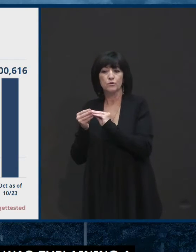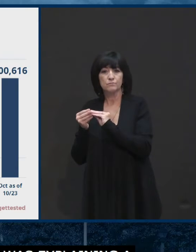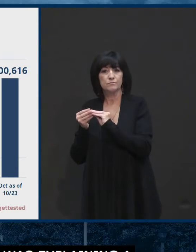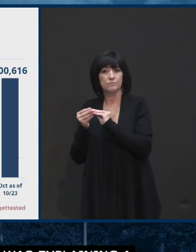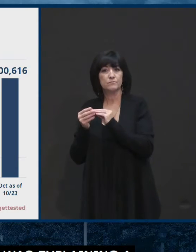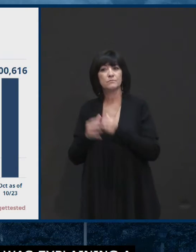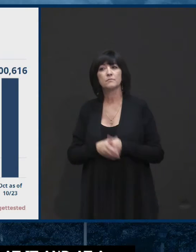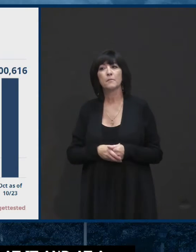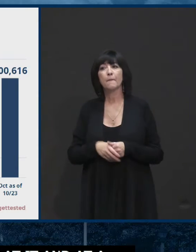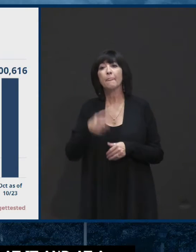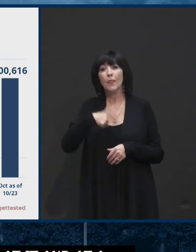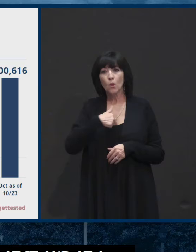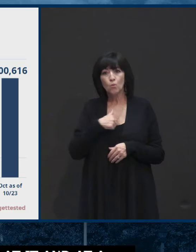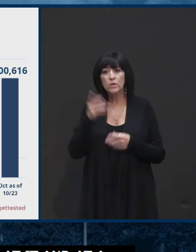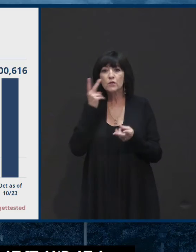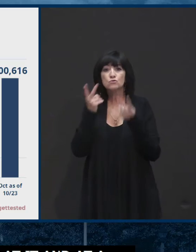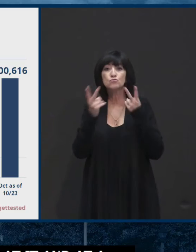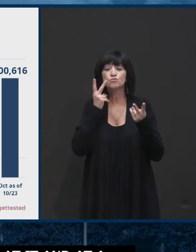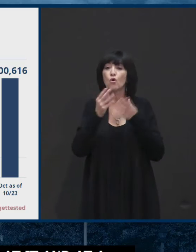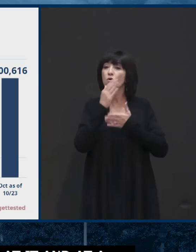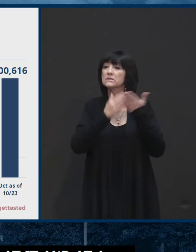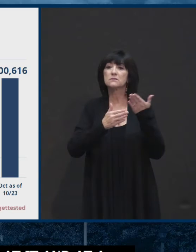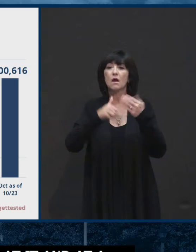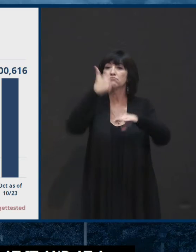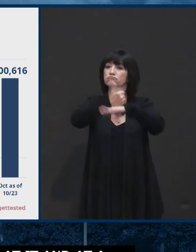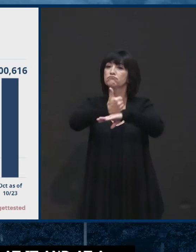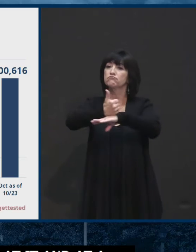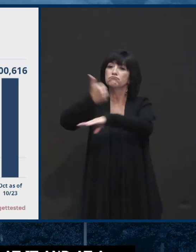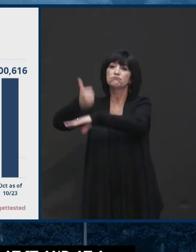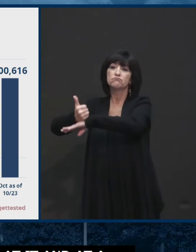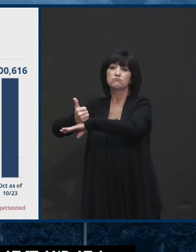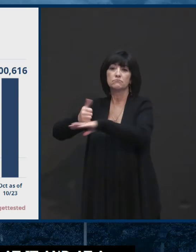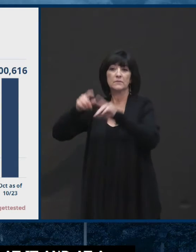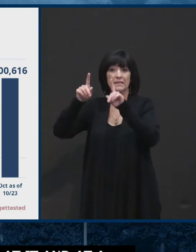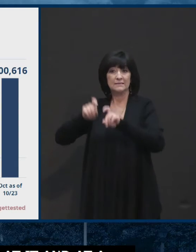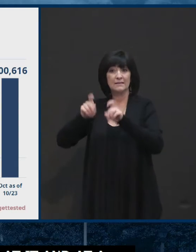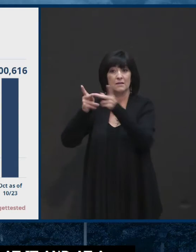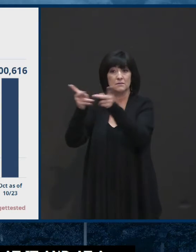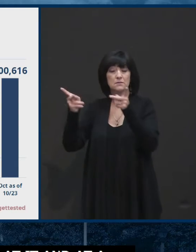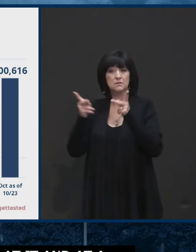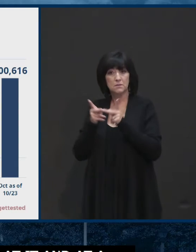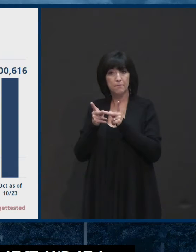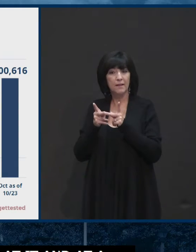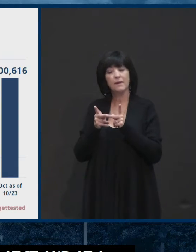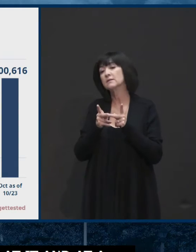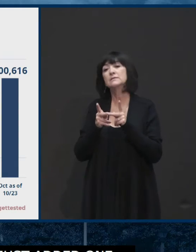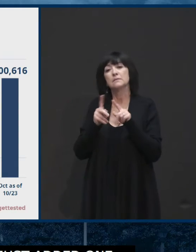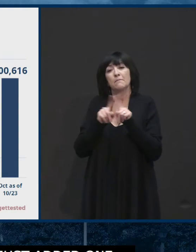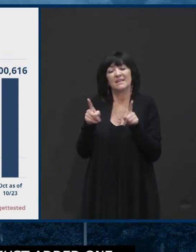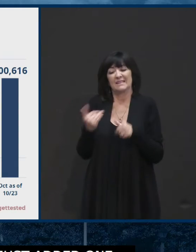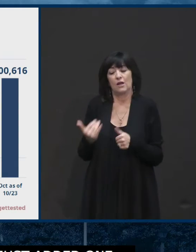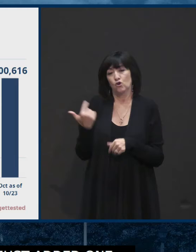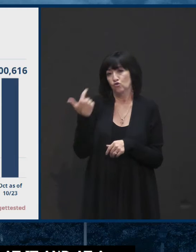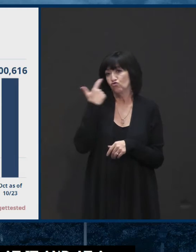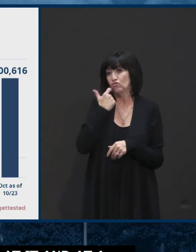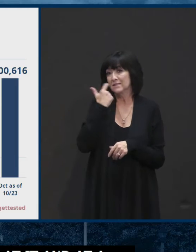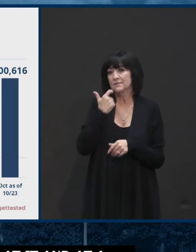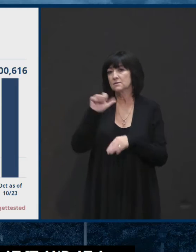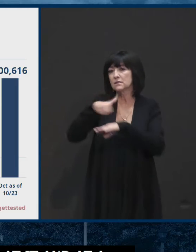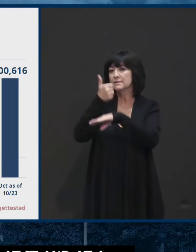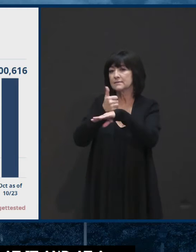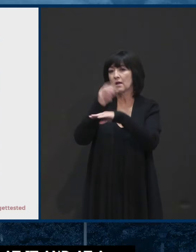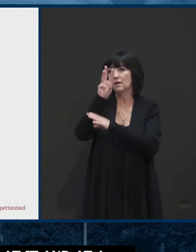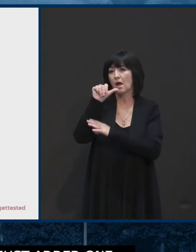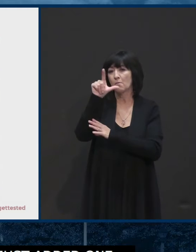18 sites. We just added one additional Walgreens last week to really be that foundation. But we know these community sites